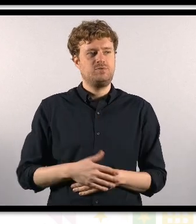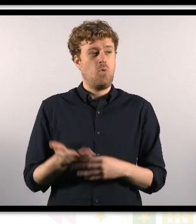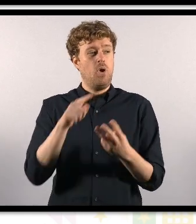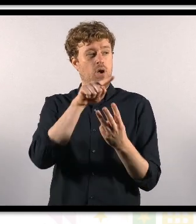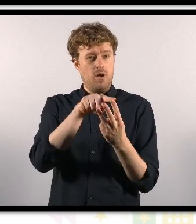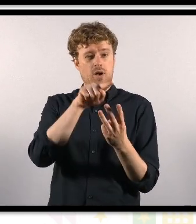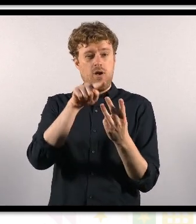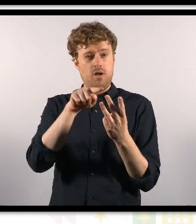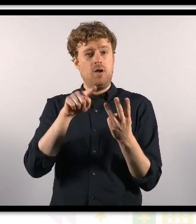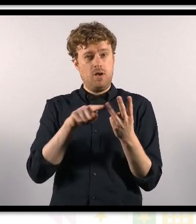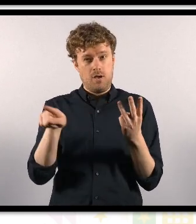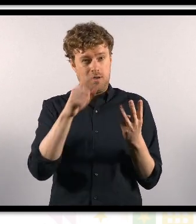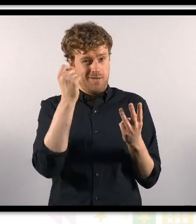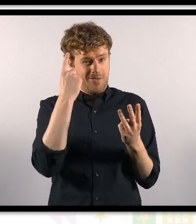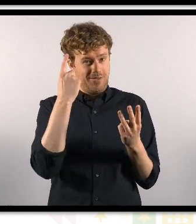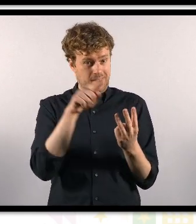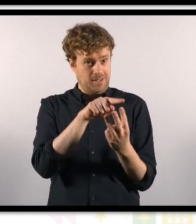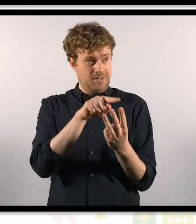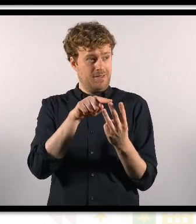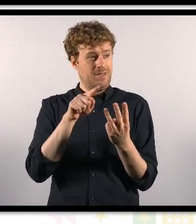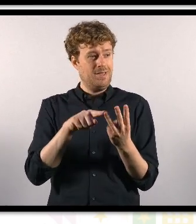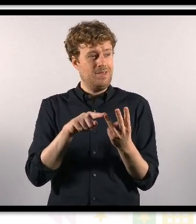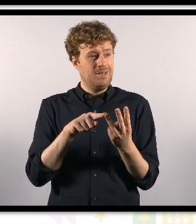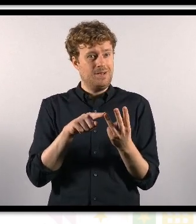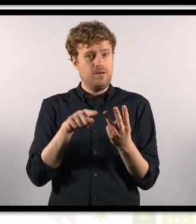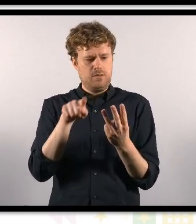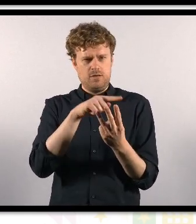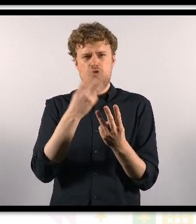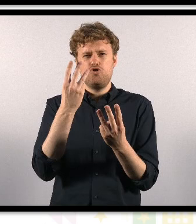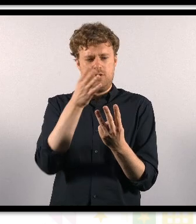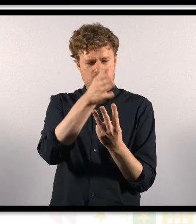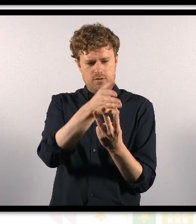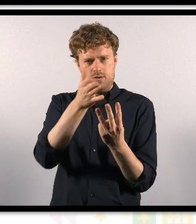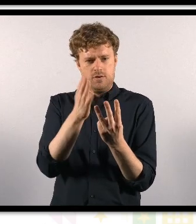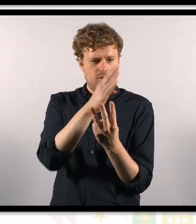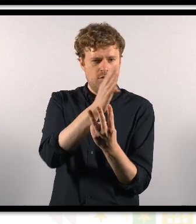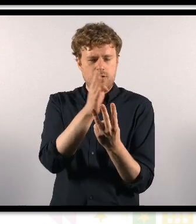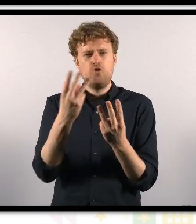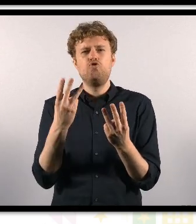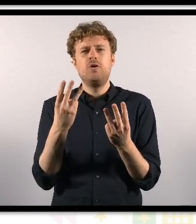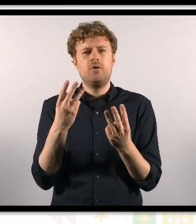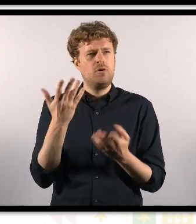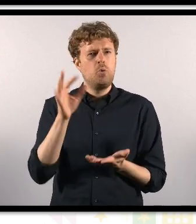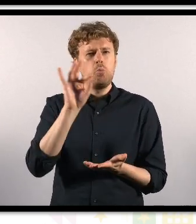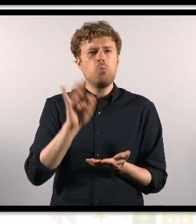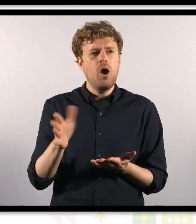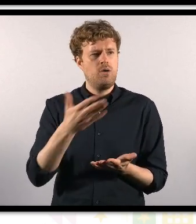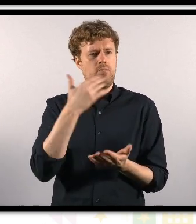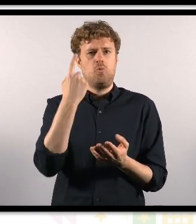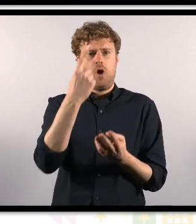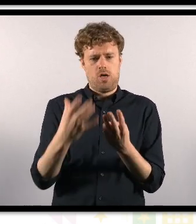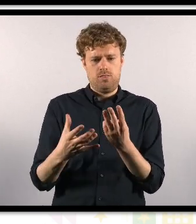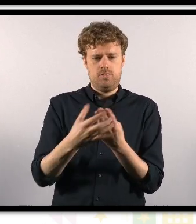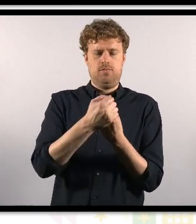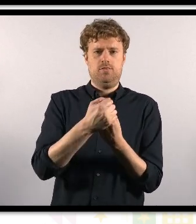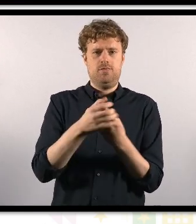already in the form of the Headlamp project. I'm actually excited to share that it's been accepted into the Kubernetes project under SIG-UI, and